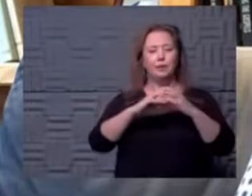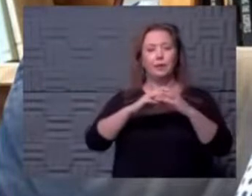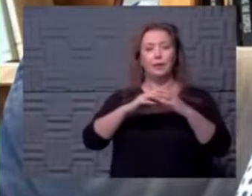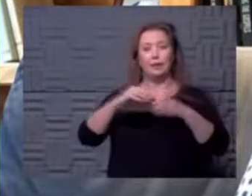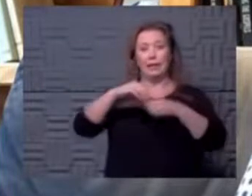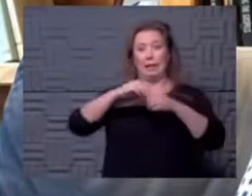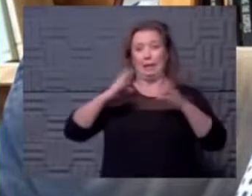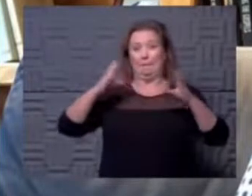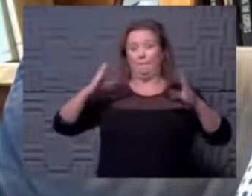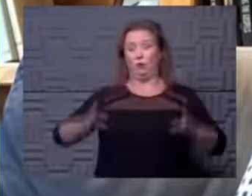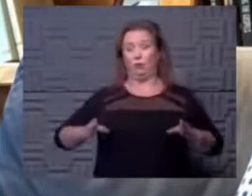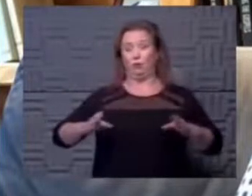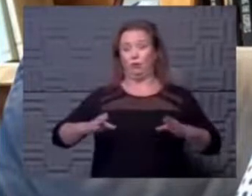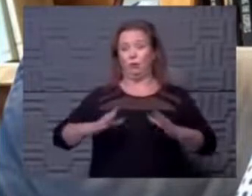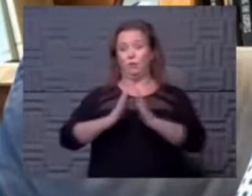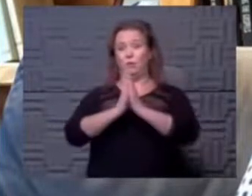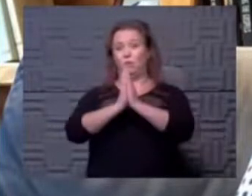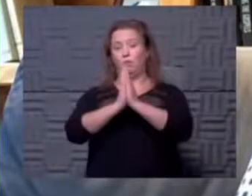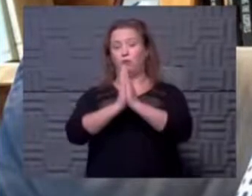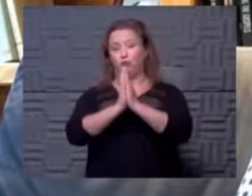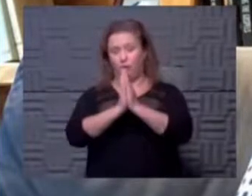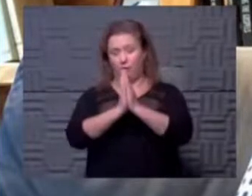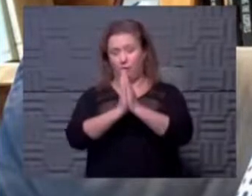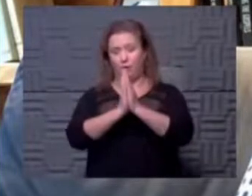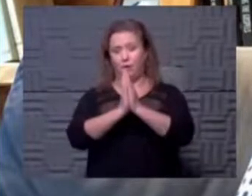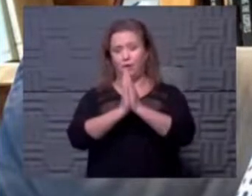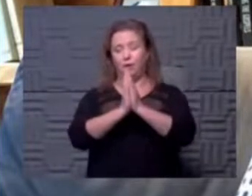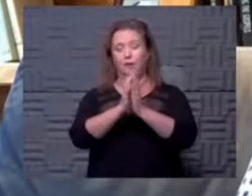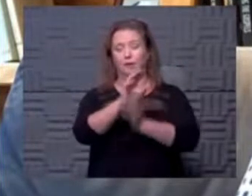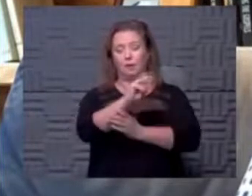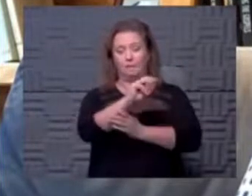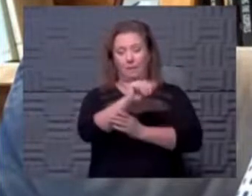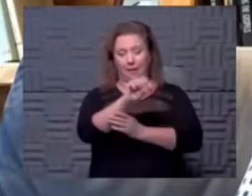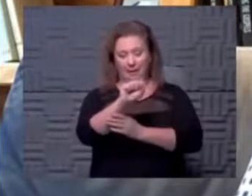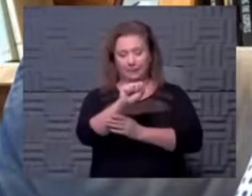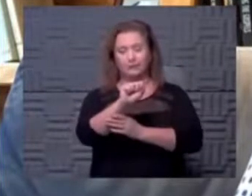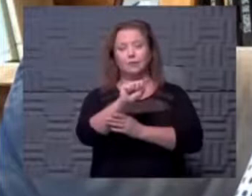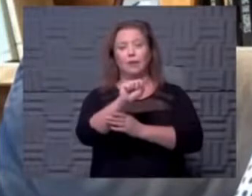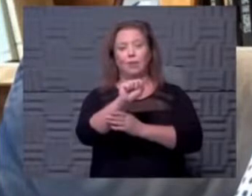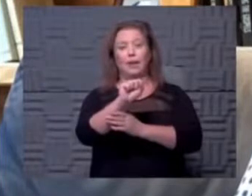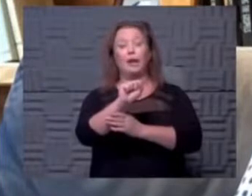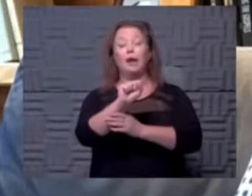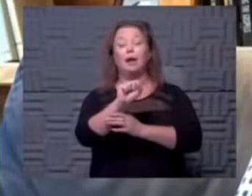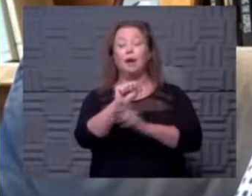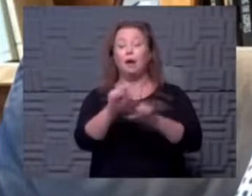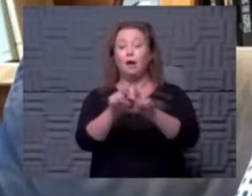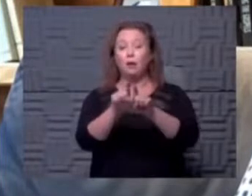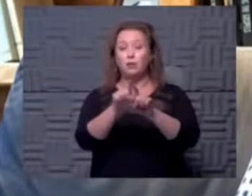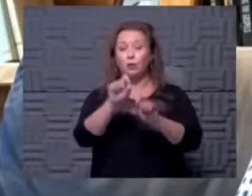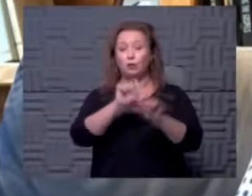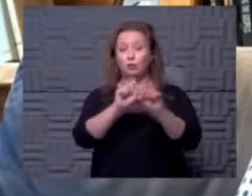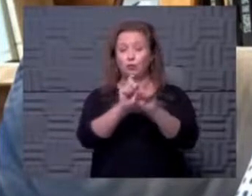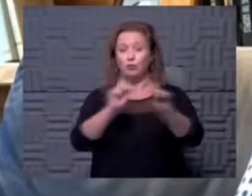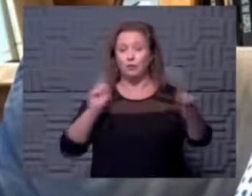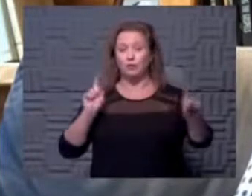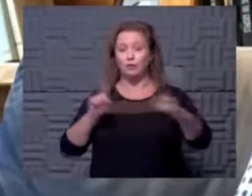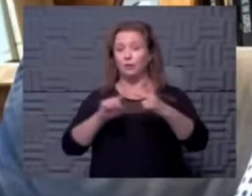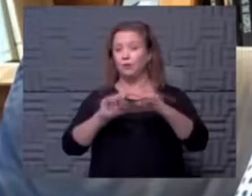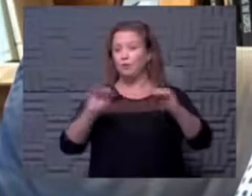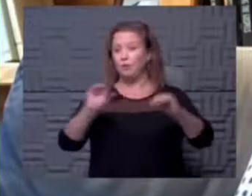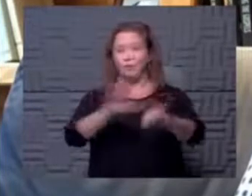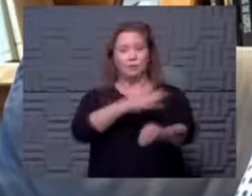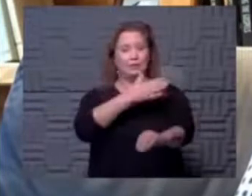in-person worship entail mass and social distancing, no congregational singing.